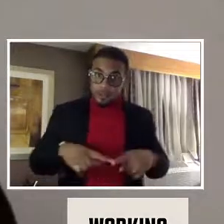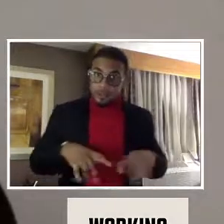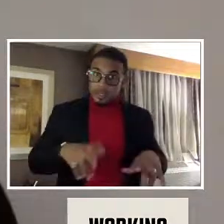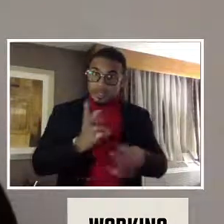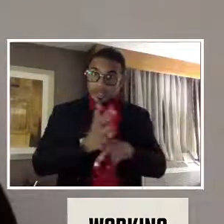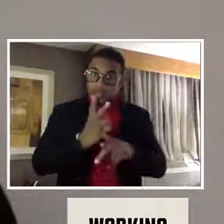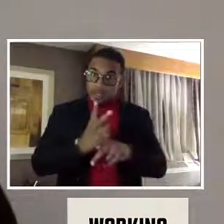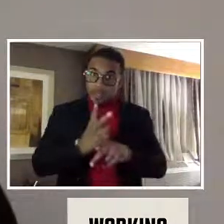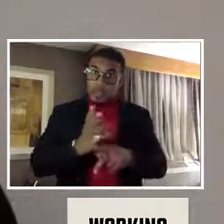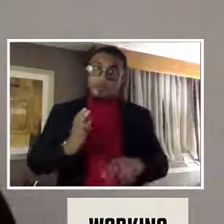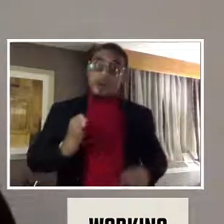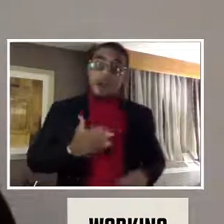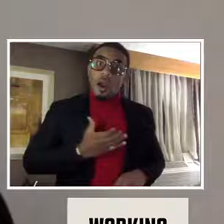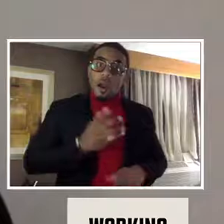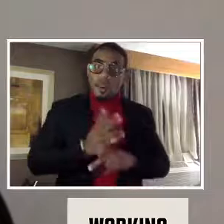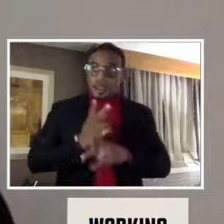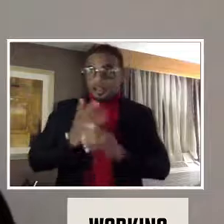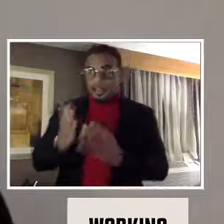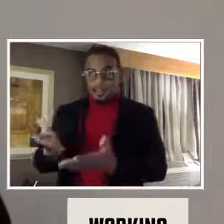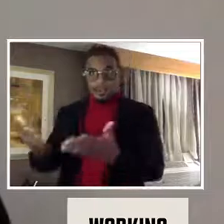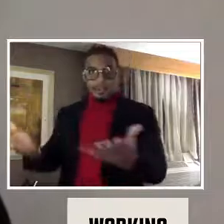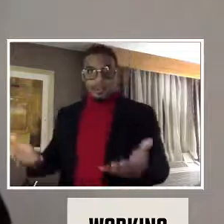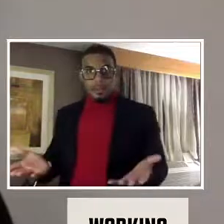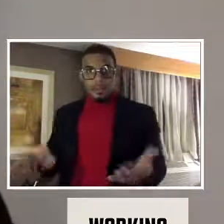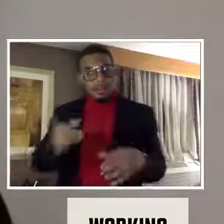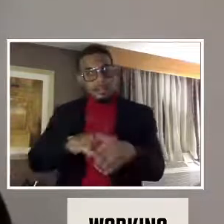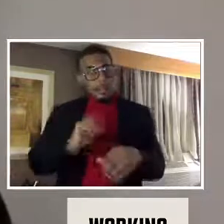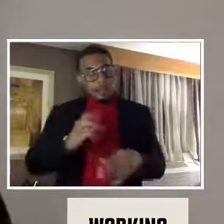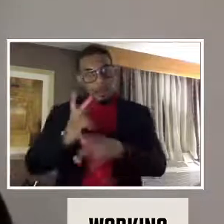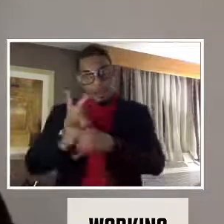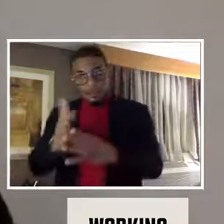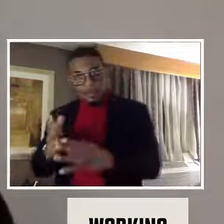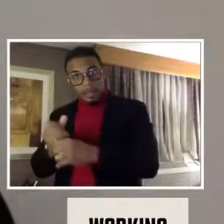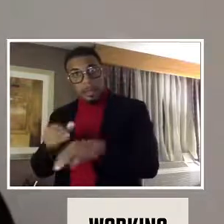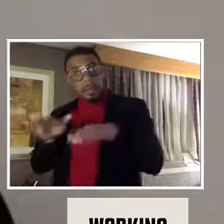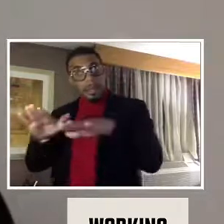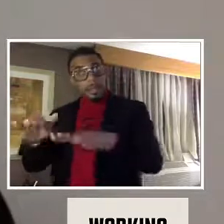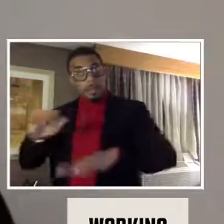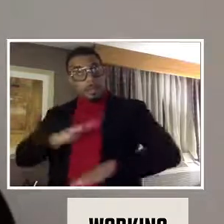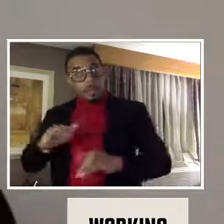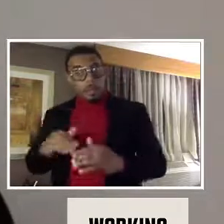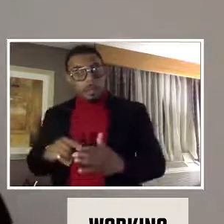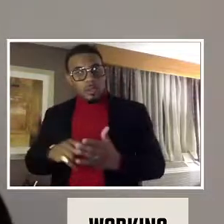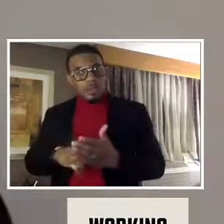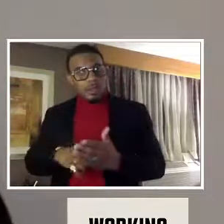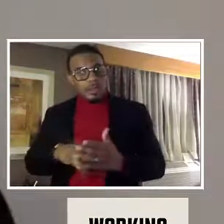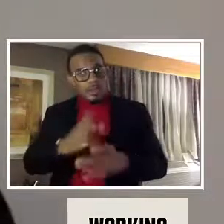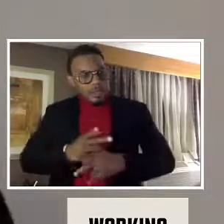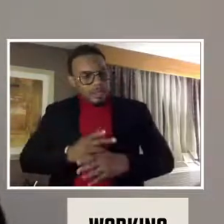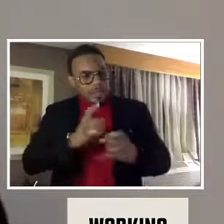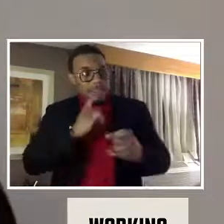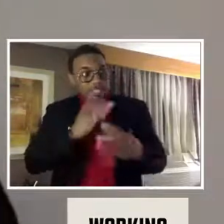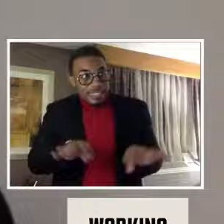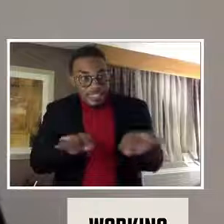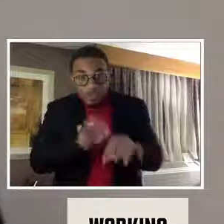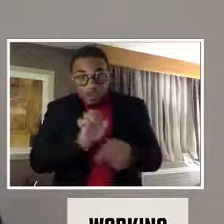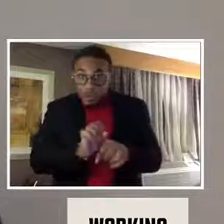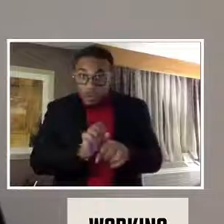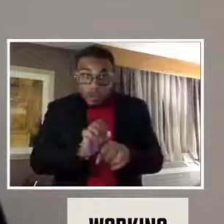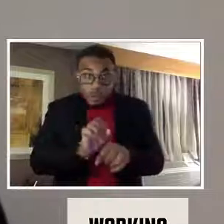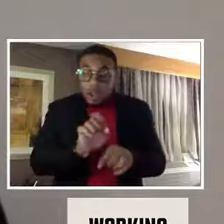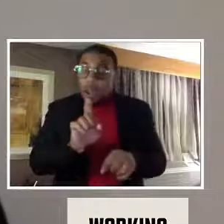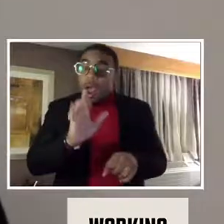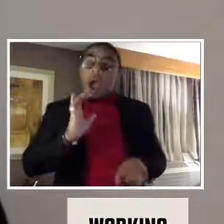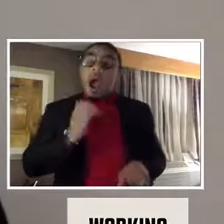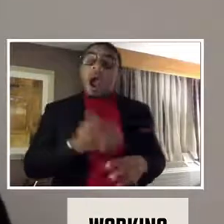take care of our caretakers. It's time our caretakers get their due. Caregiving is essential work, and furthermore,